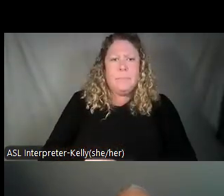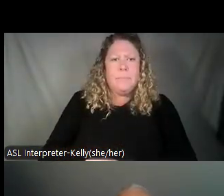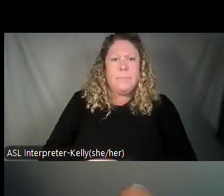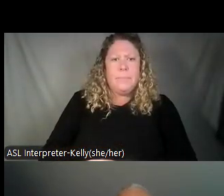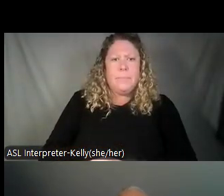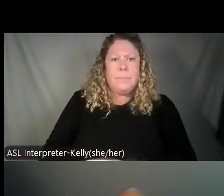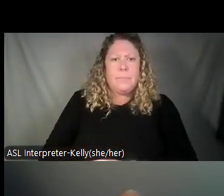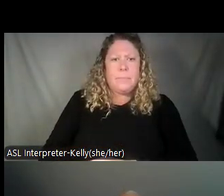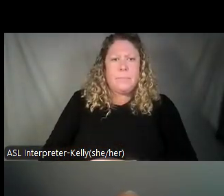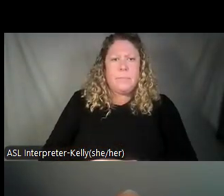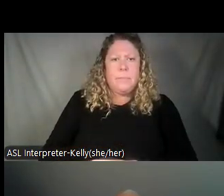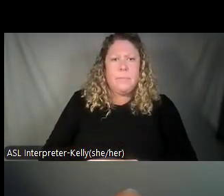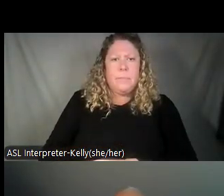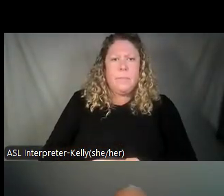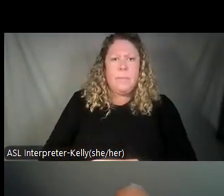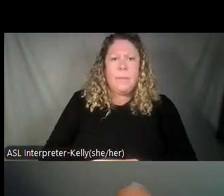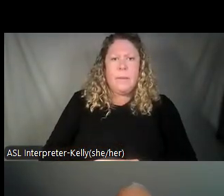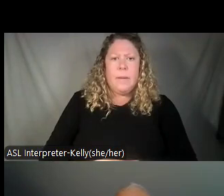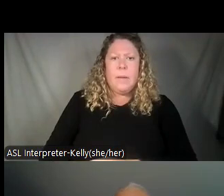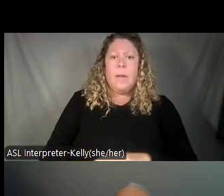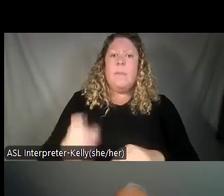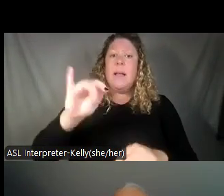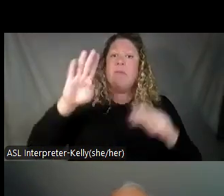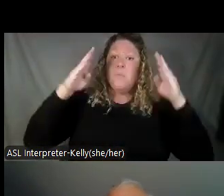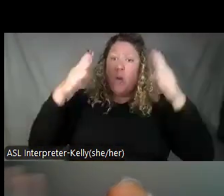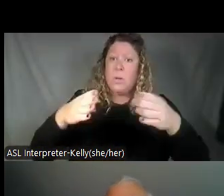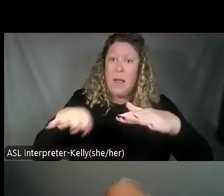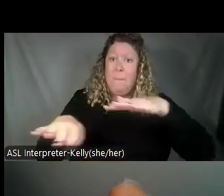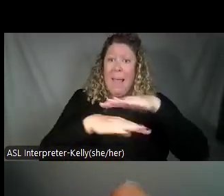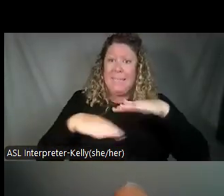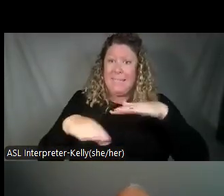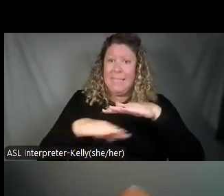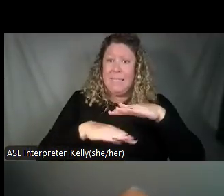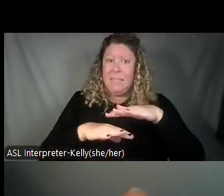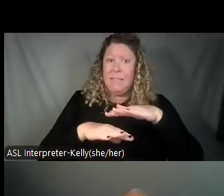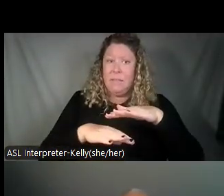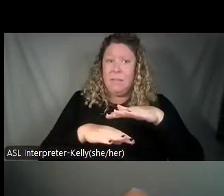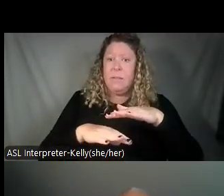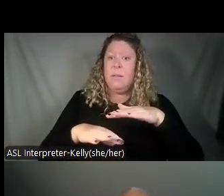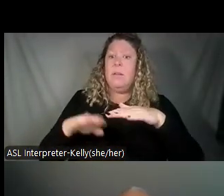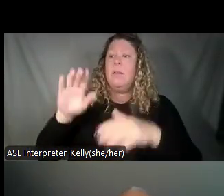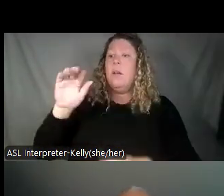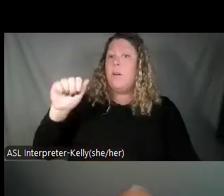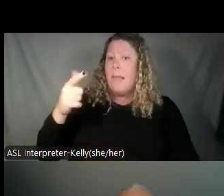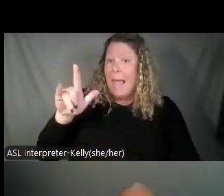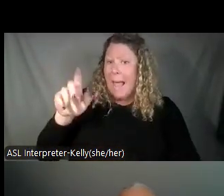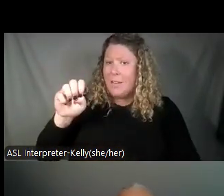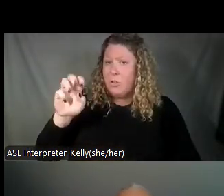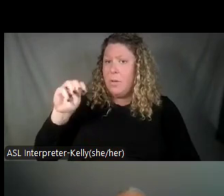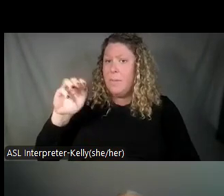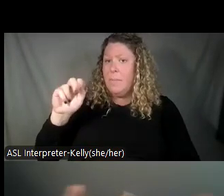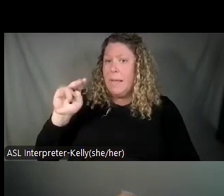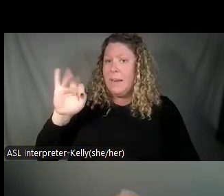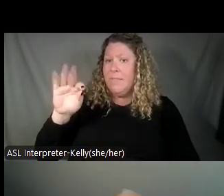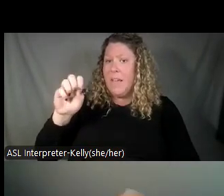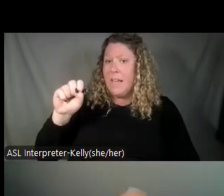Too far. There we go. But if we focus on the basics, the focus that come from the Agile Manifesto, iterations and